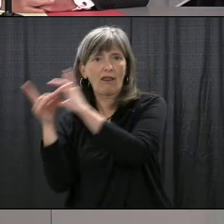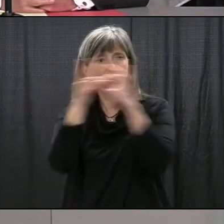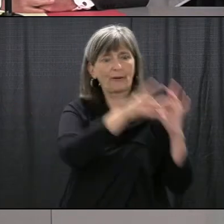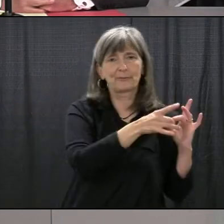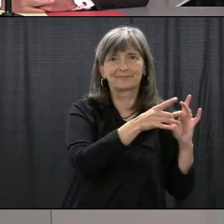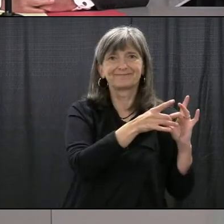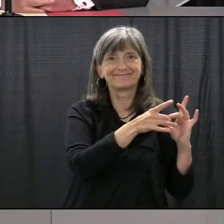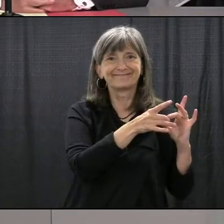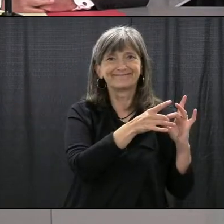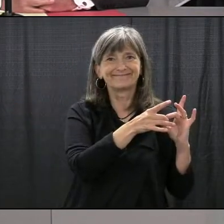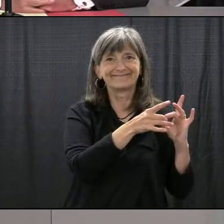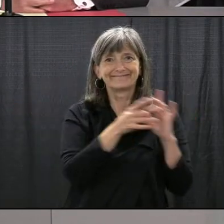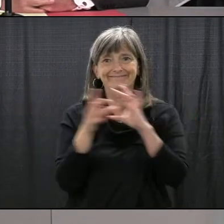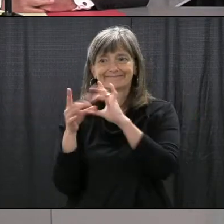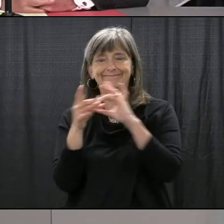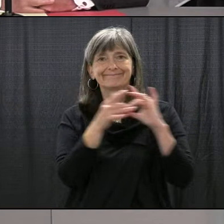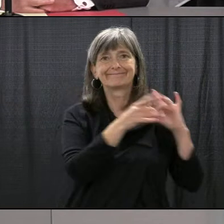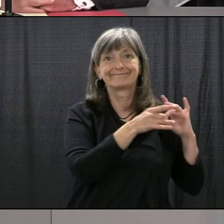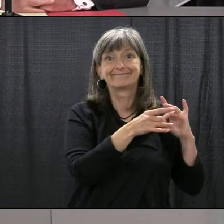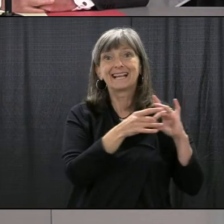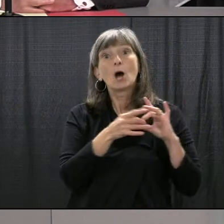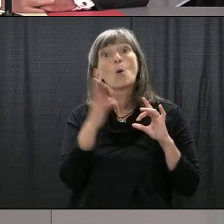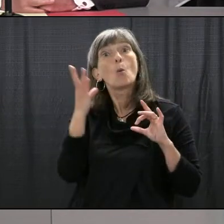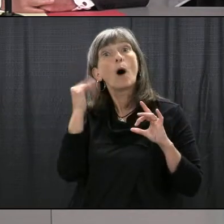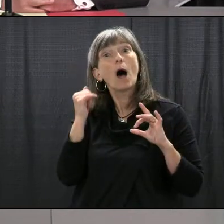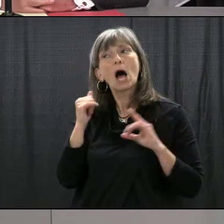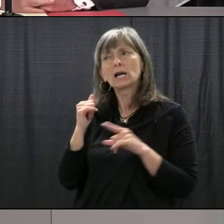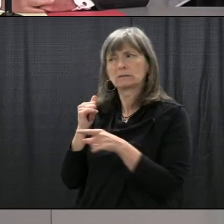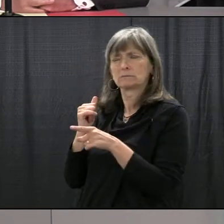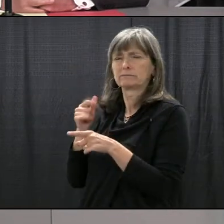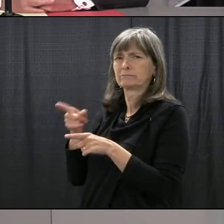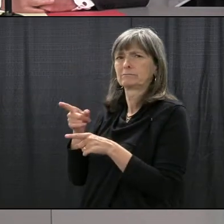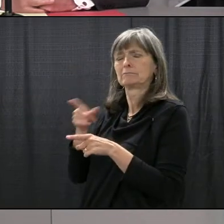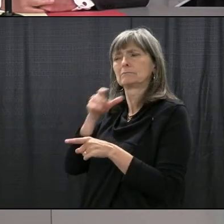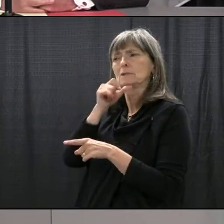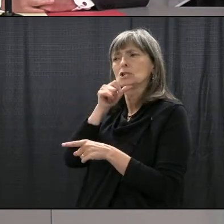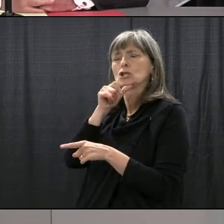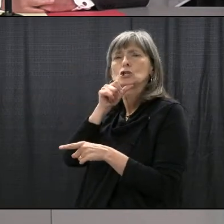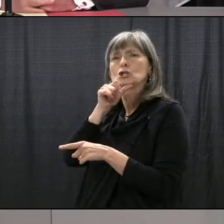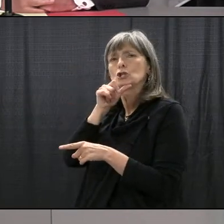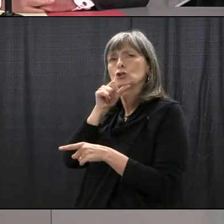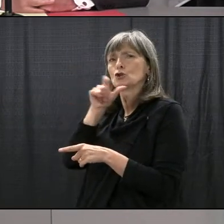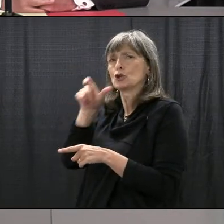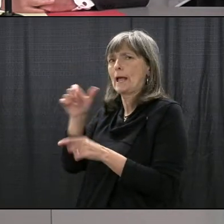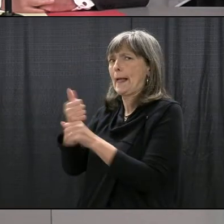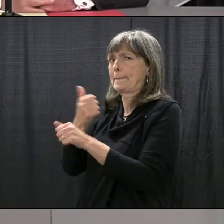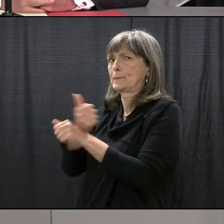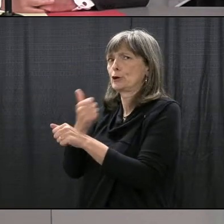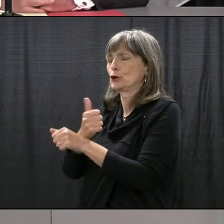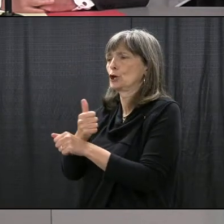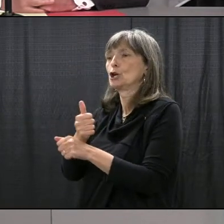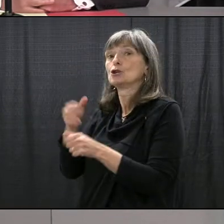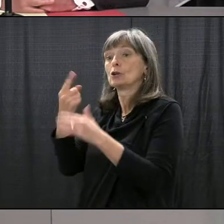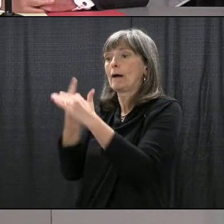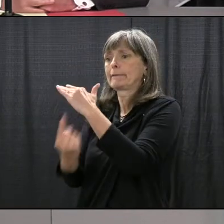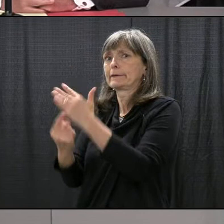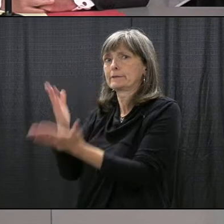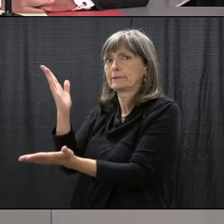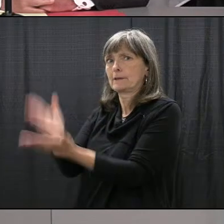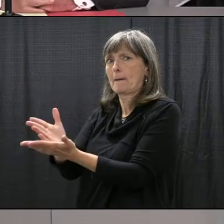She said that in the context of condemning Alberta's decision to drop isolation and testing measures. At what point would this